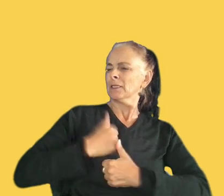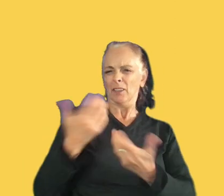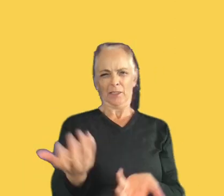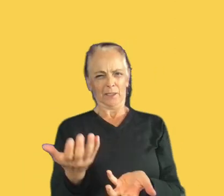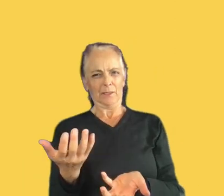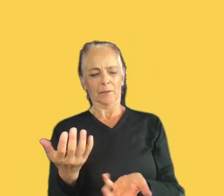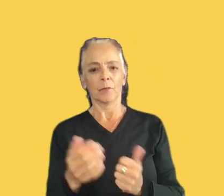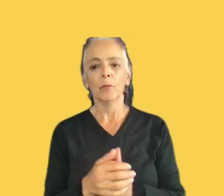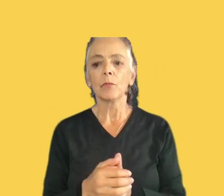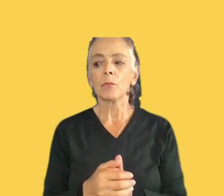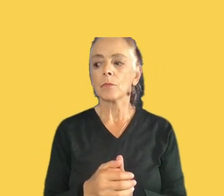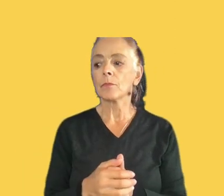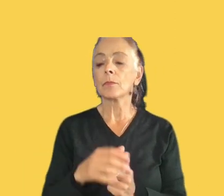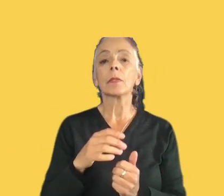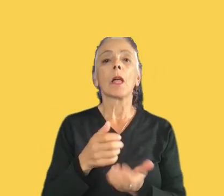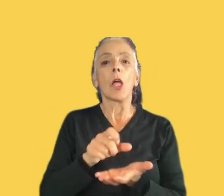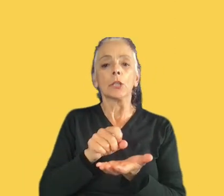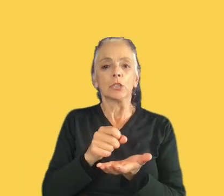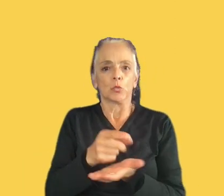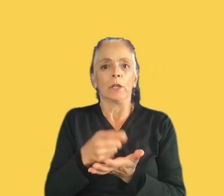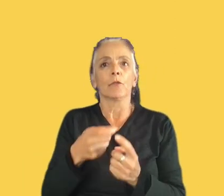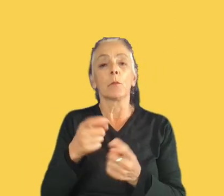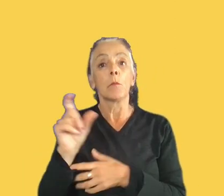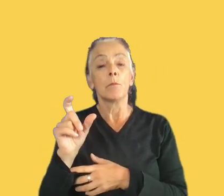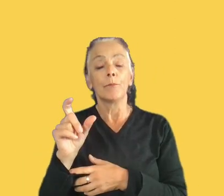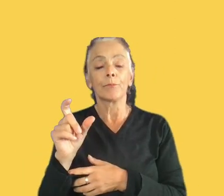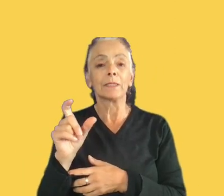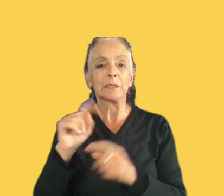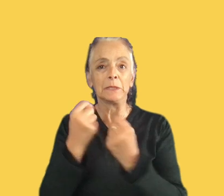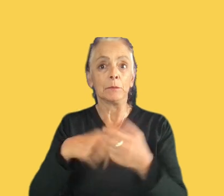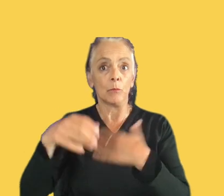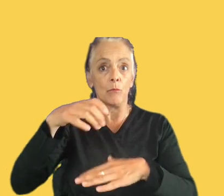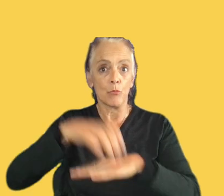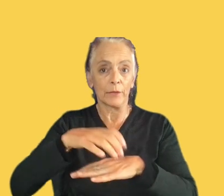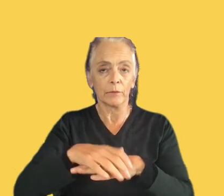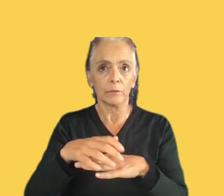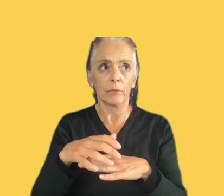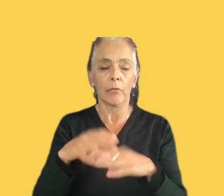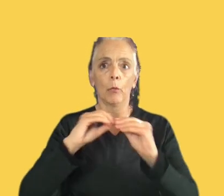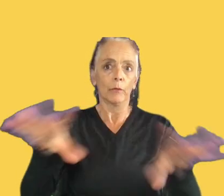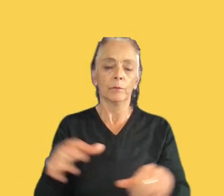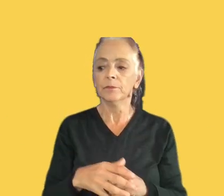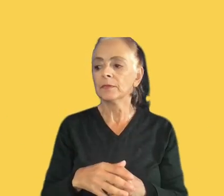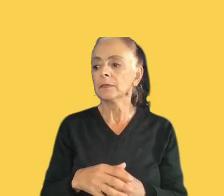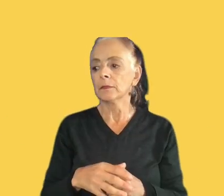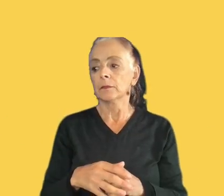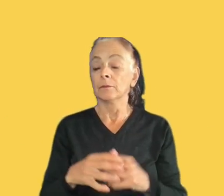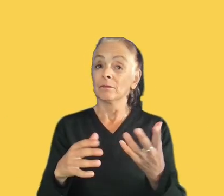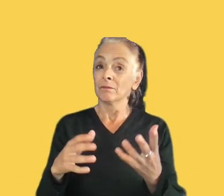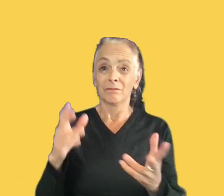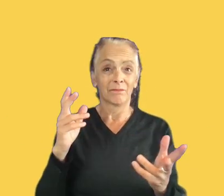This is a tweet from a British Muslim teen that went viral. For better or worse, this is the kind of problems that Muslims are dealing